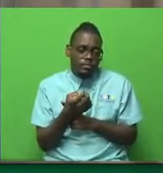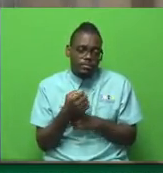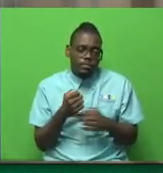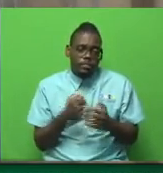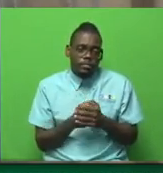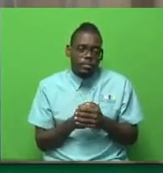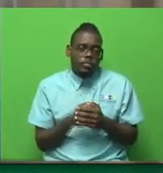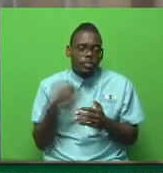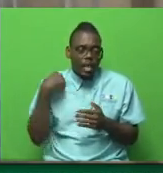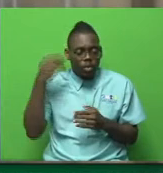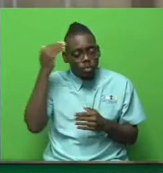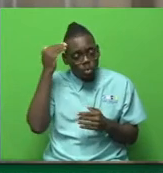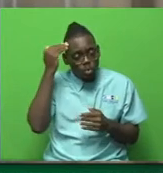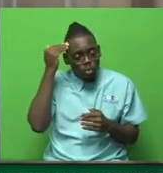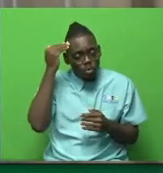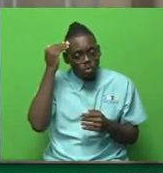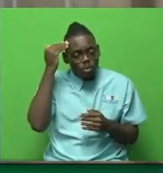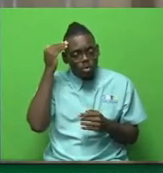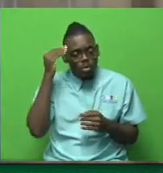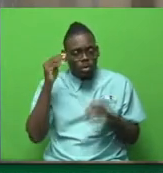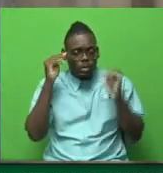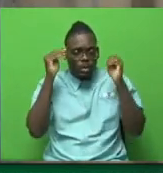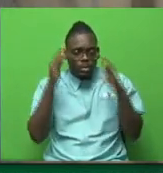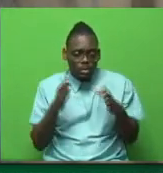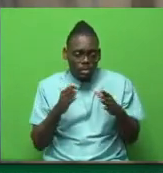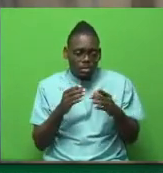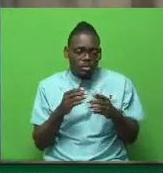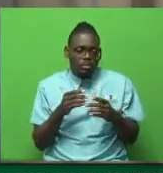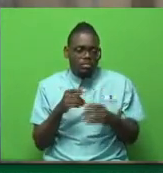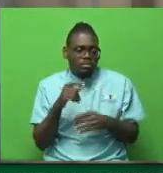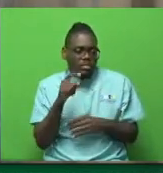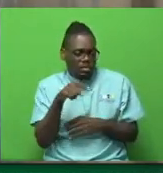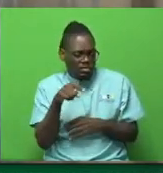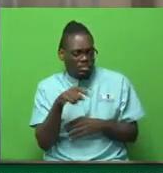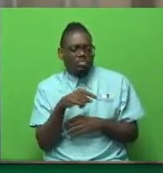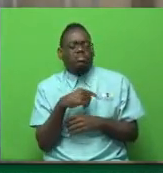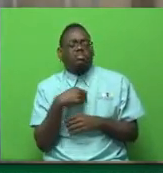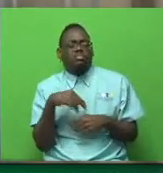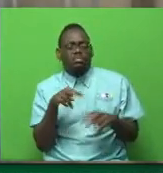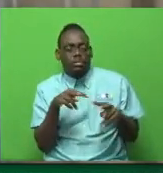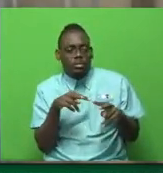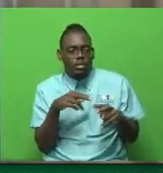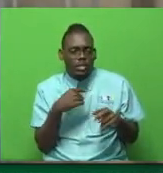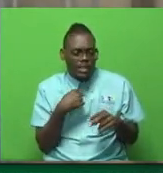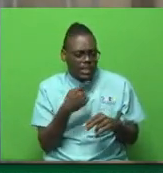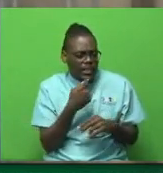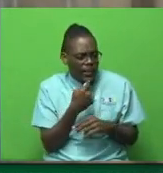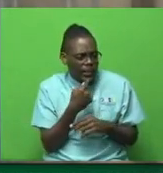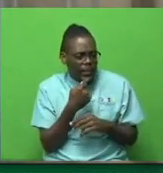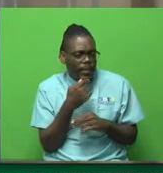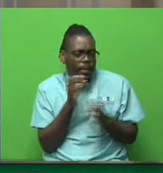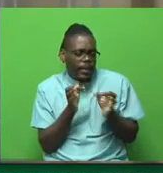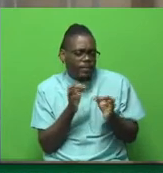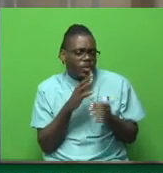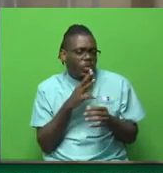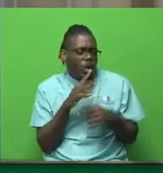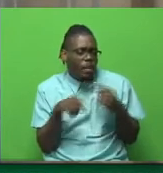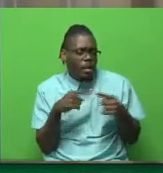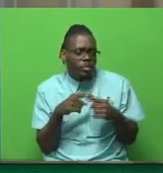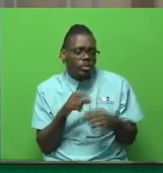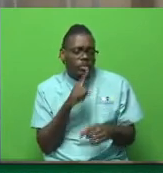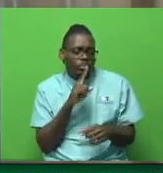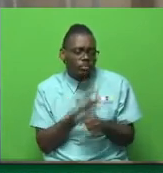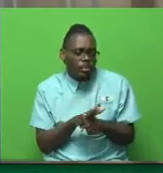know that the minister will jump up quickly and point Investments promised by energy companies in particular but these are all